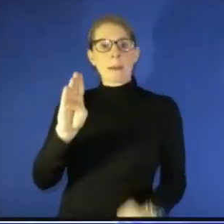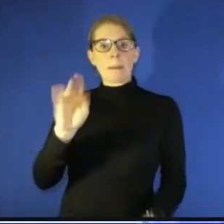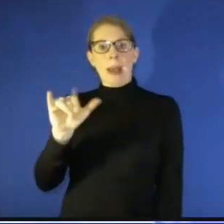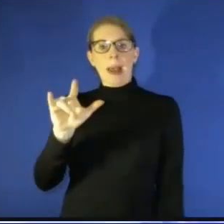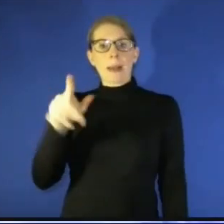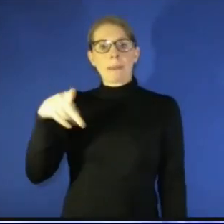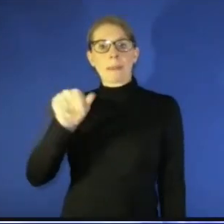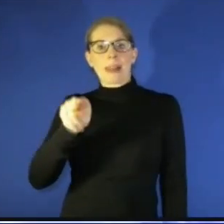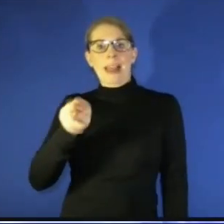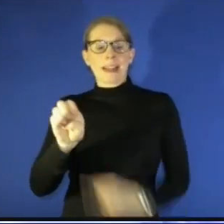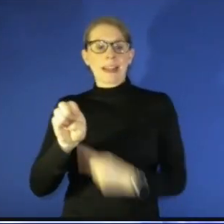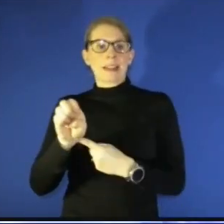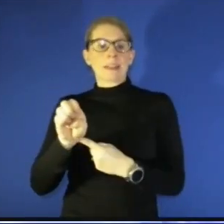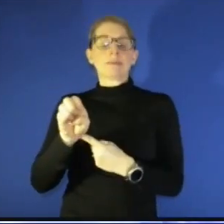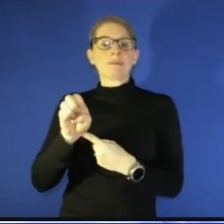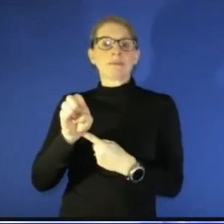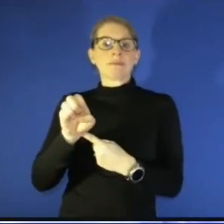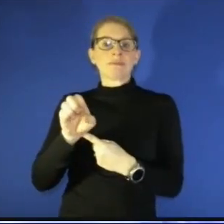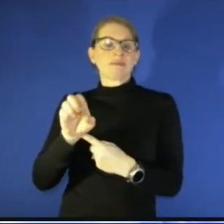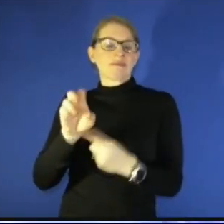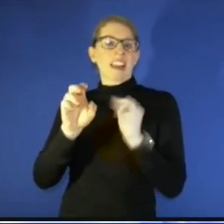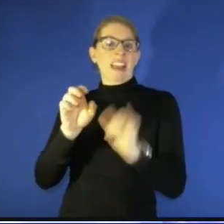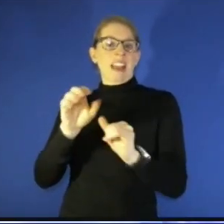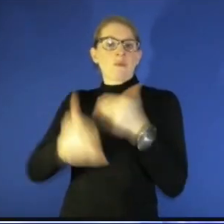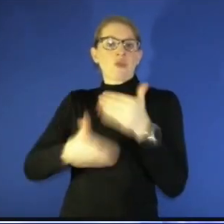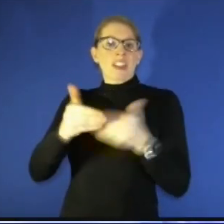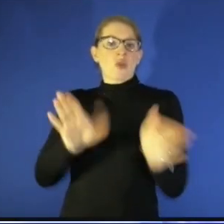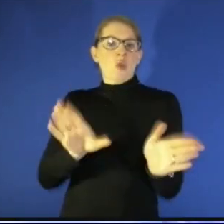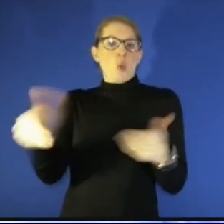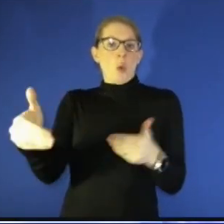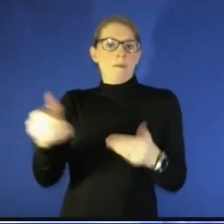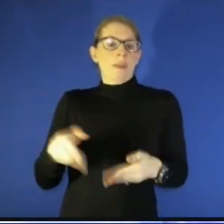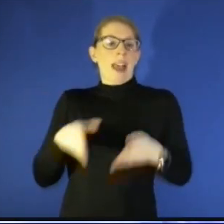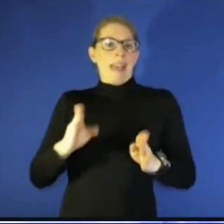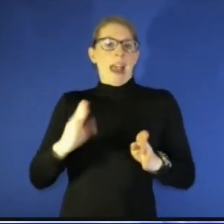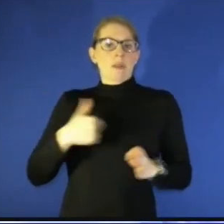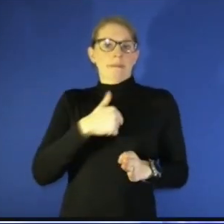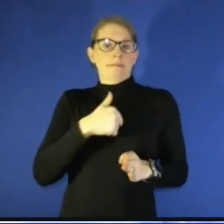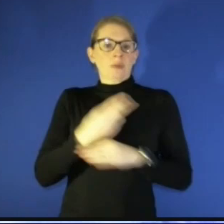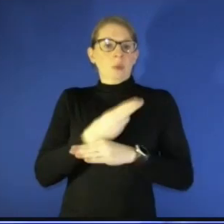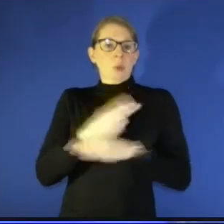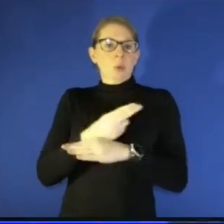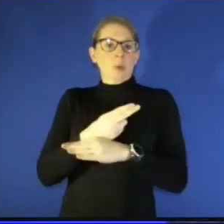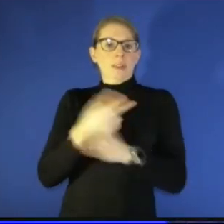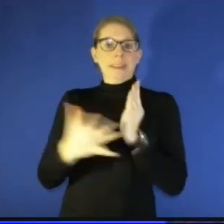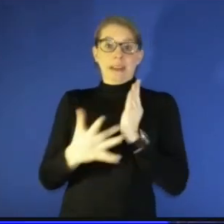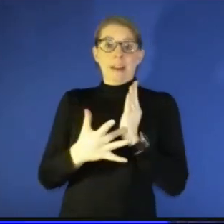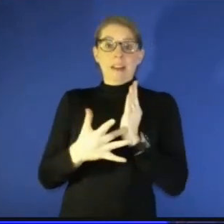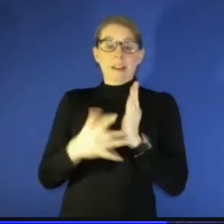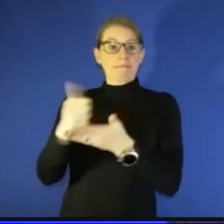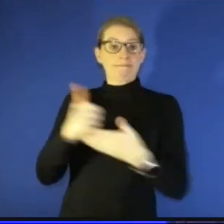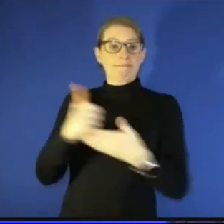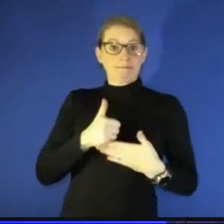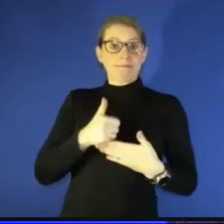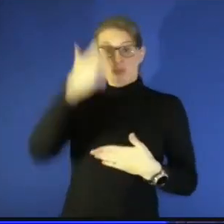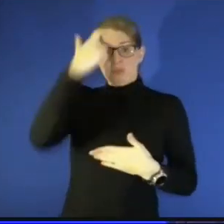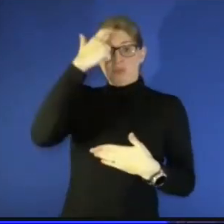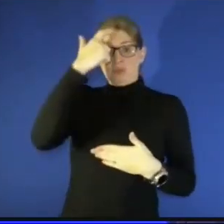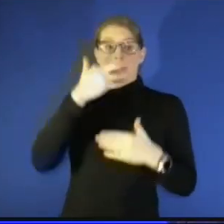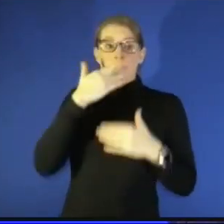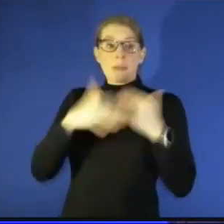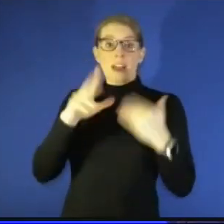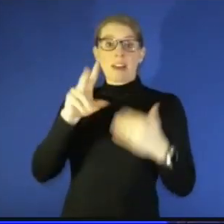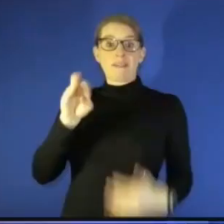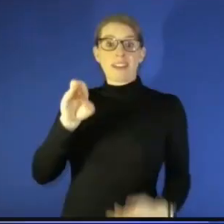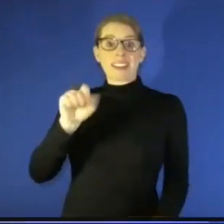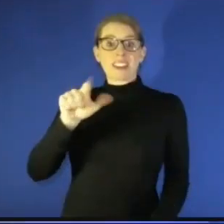suite is. It is a procedural room that allows us to use these technologies to help the brain's blood vessels in a minimally invasive